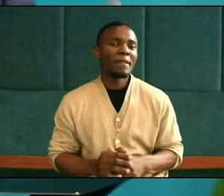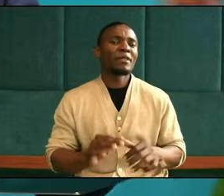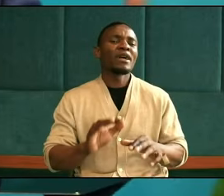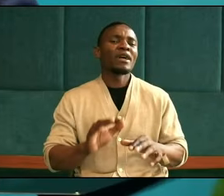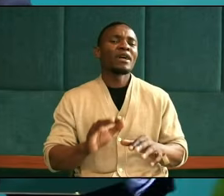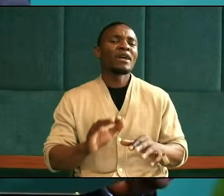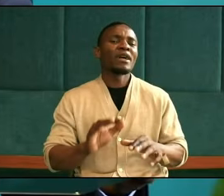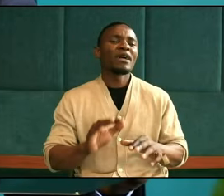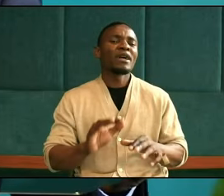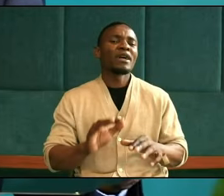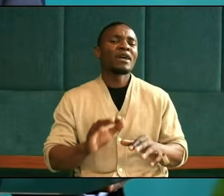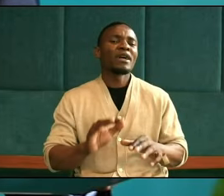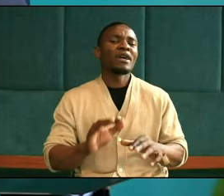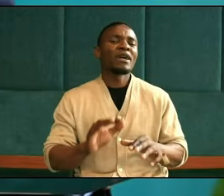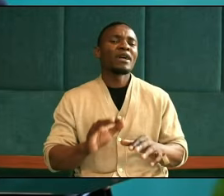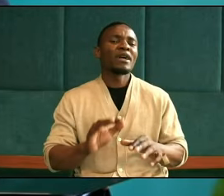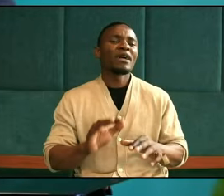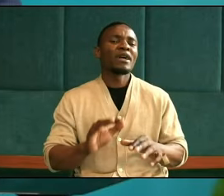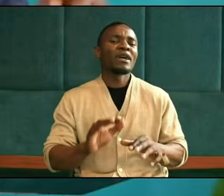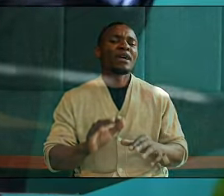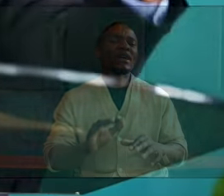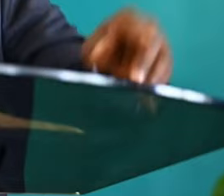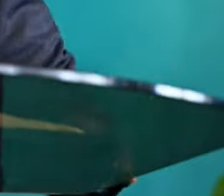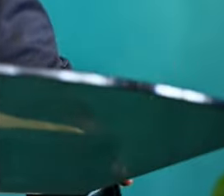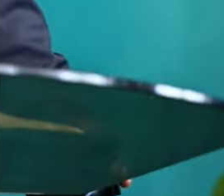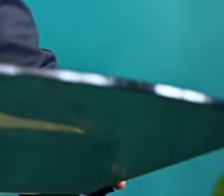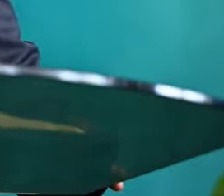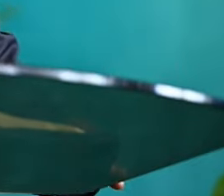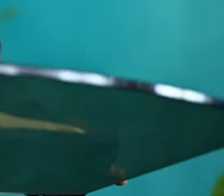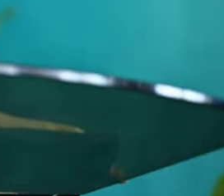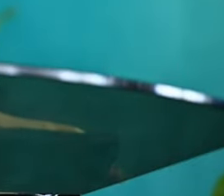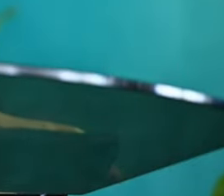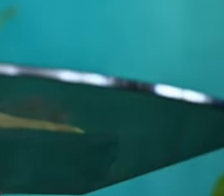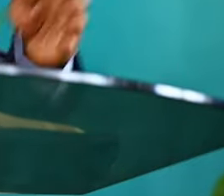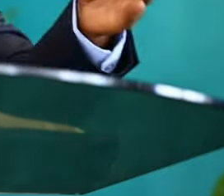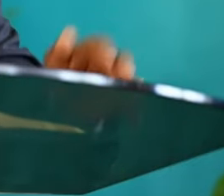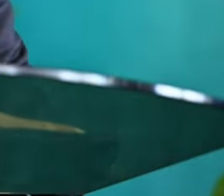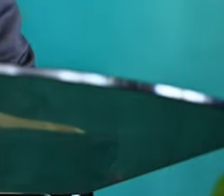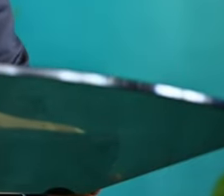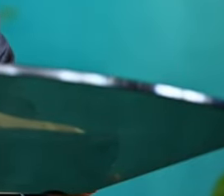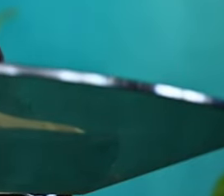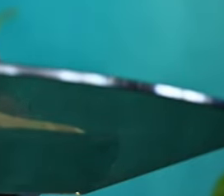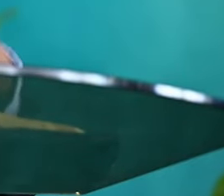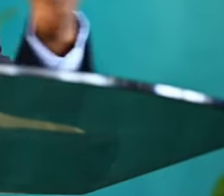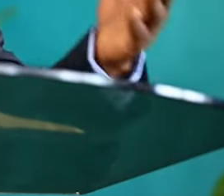Everybody knows everything about you. Where you took breakfast, where you took lunch, where you went for swimming, where you went for